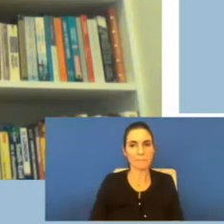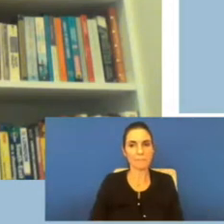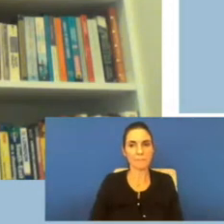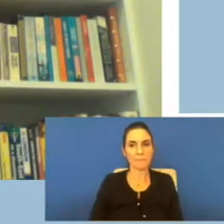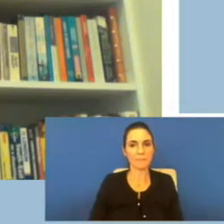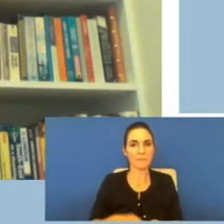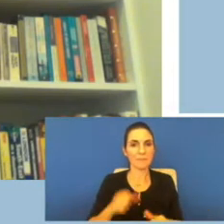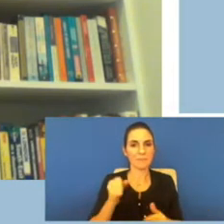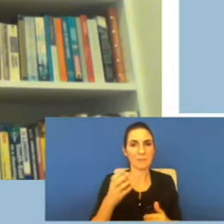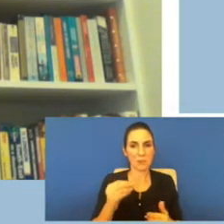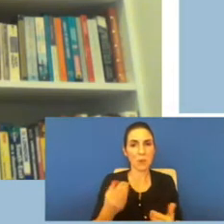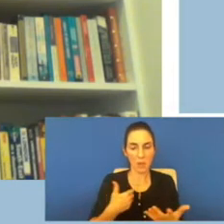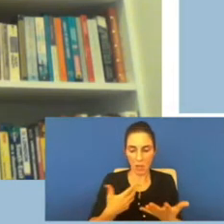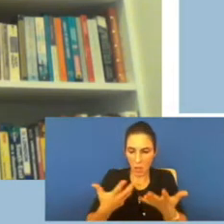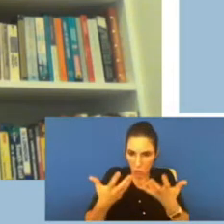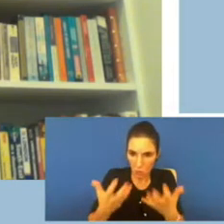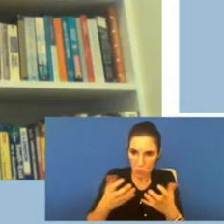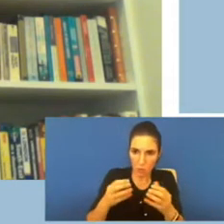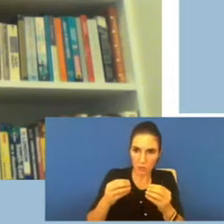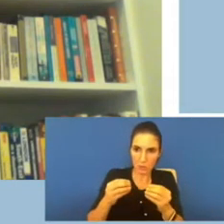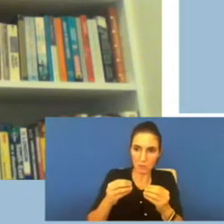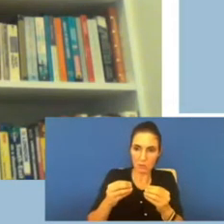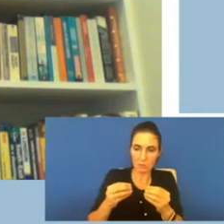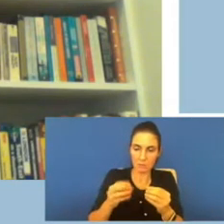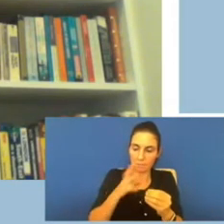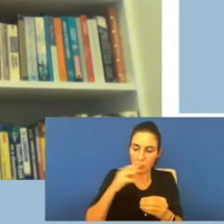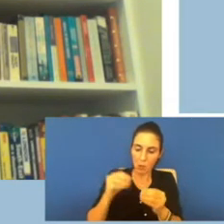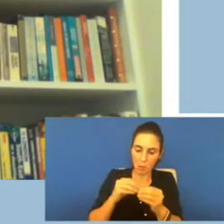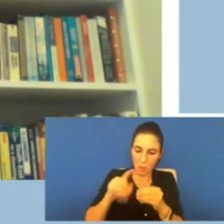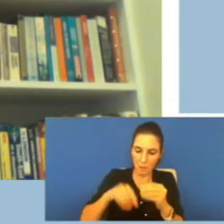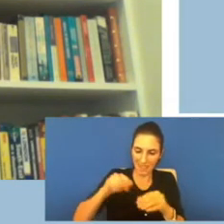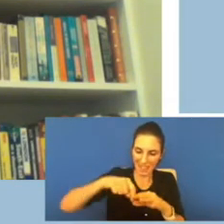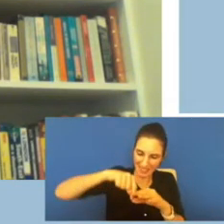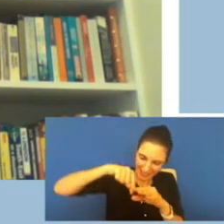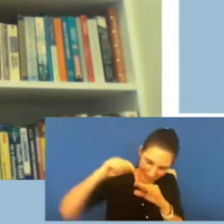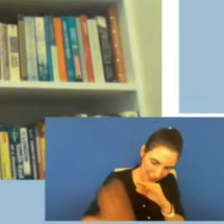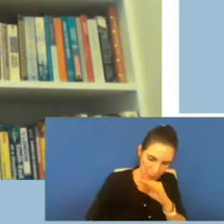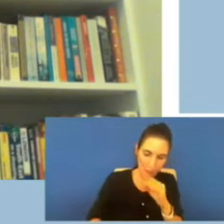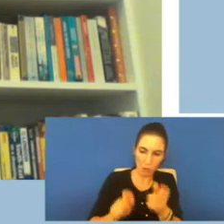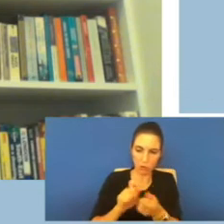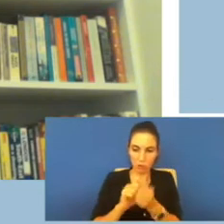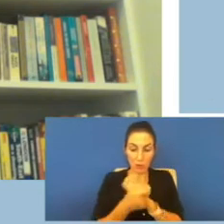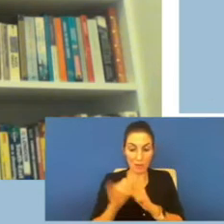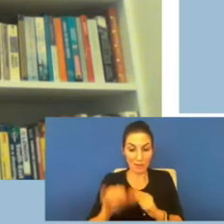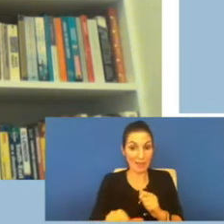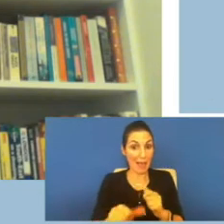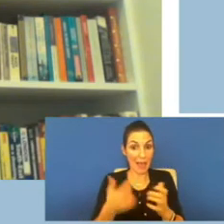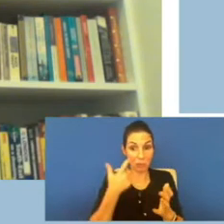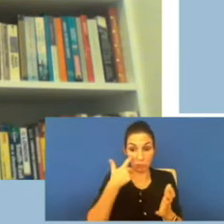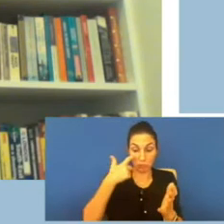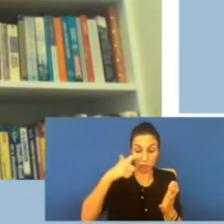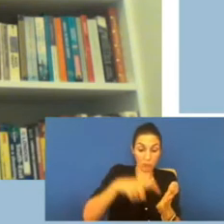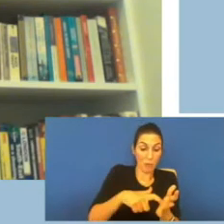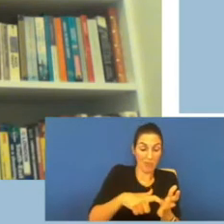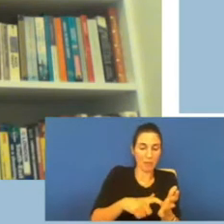get to that deeper shift, this practice of noticing has been so powerful, because I think we kind of it's allowed us to sort of